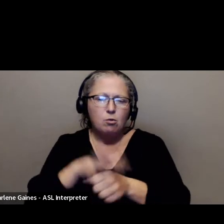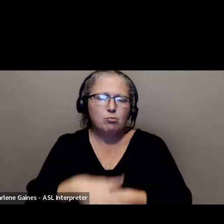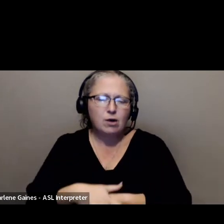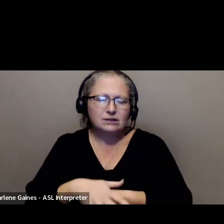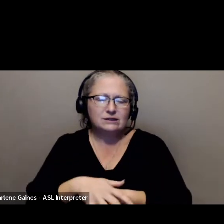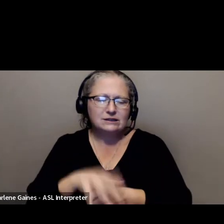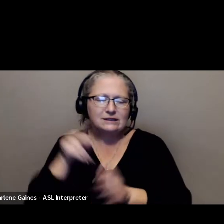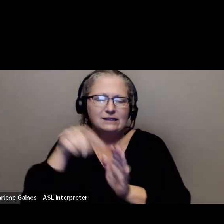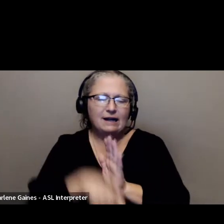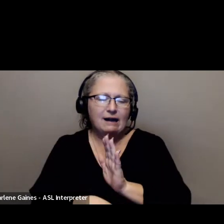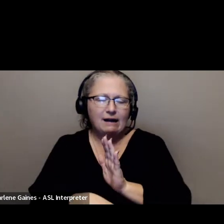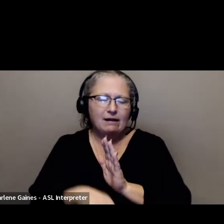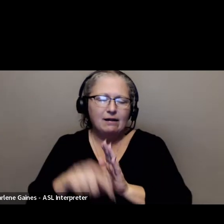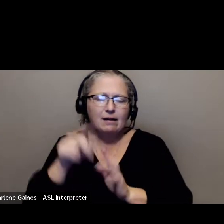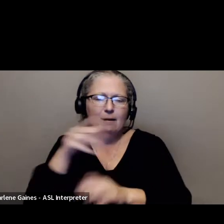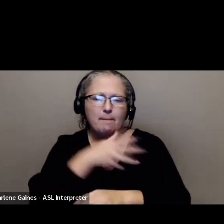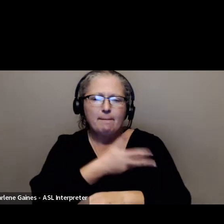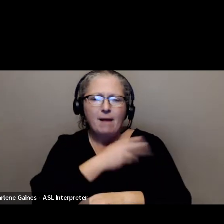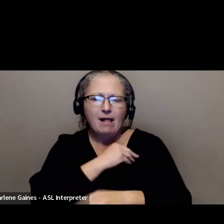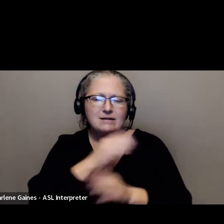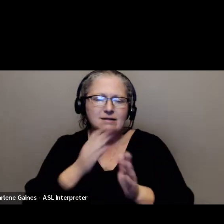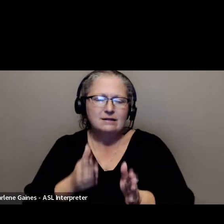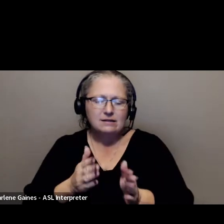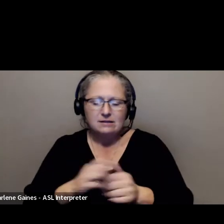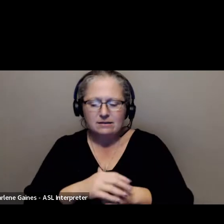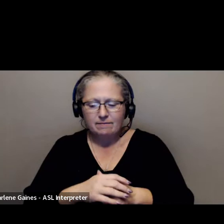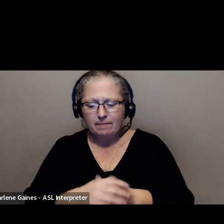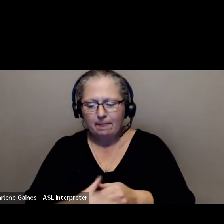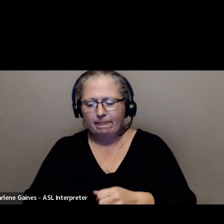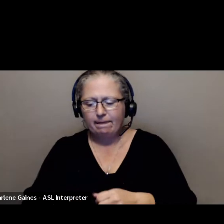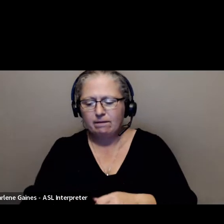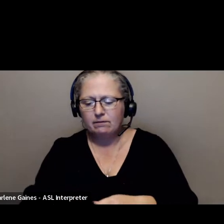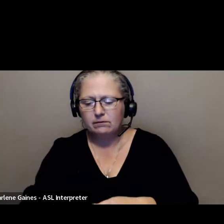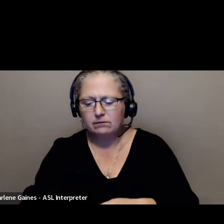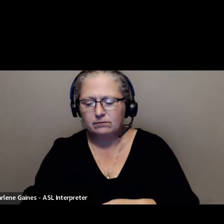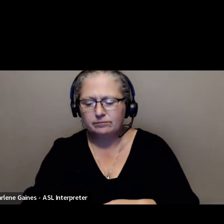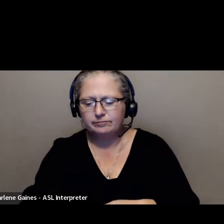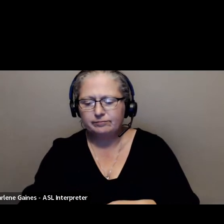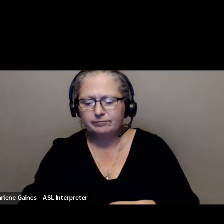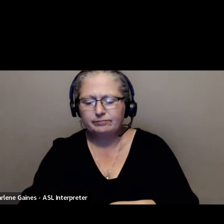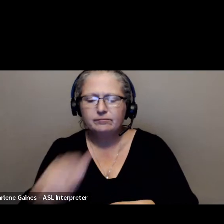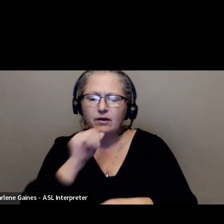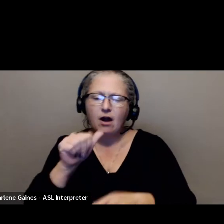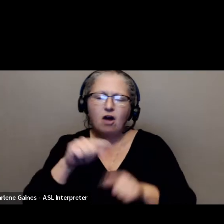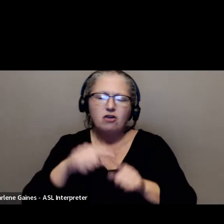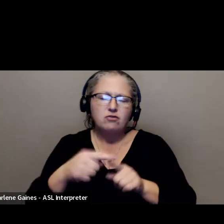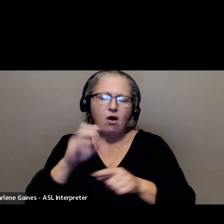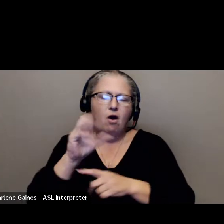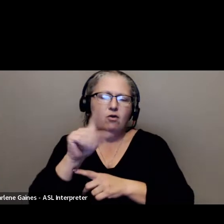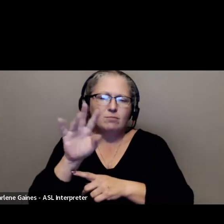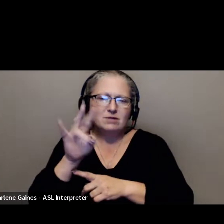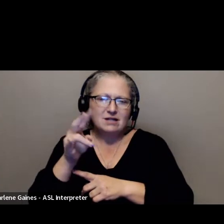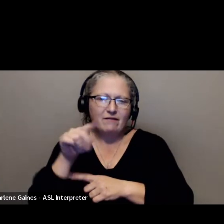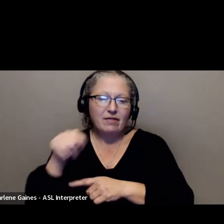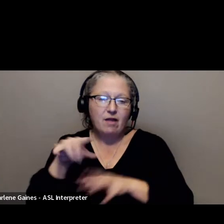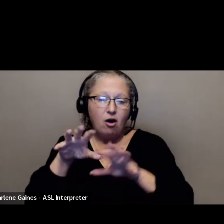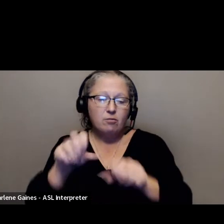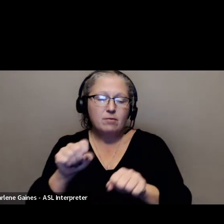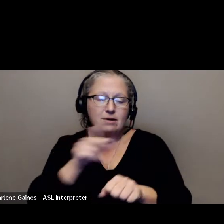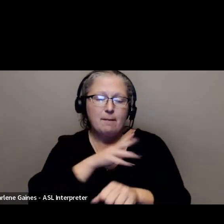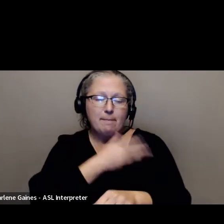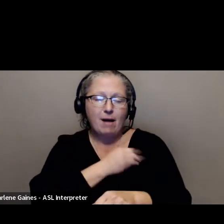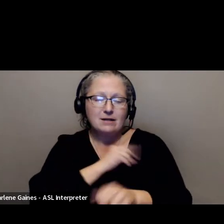to kill and murder Palestinians. This did not just start on October 7th. This occupation of the Palestinian people has